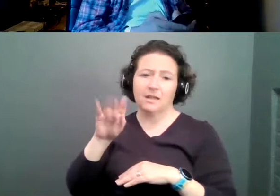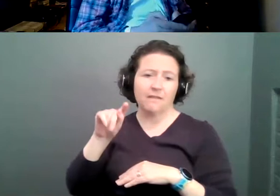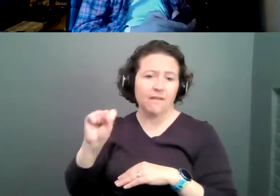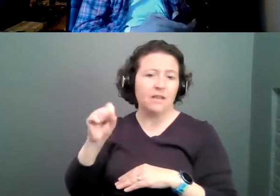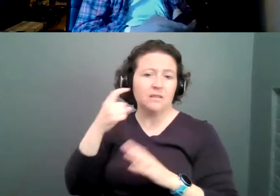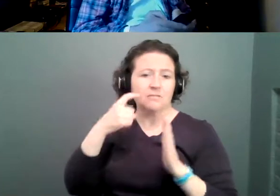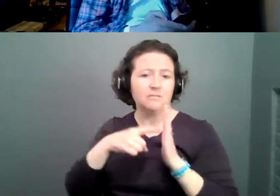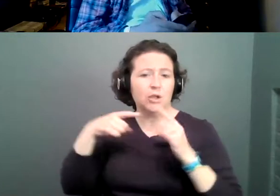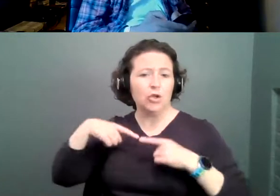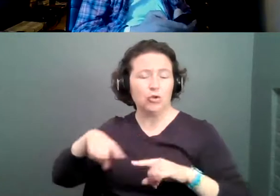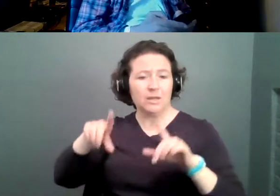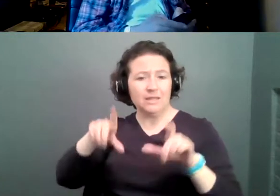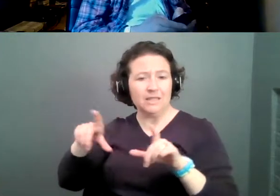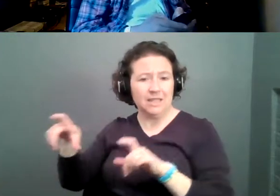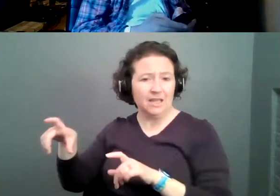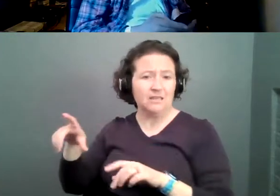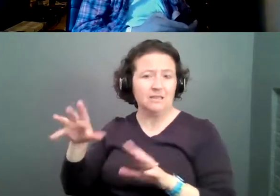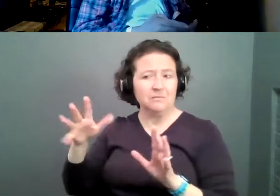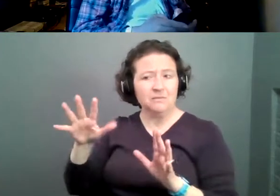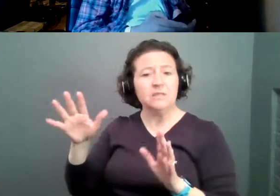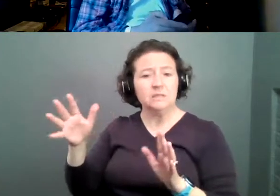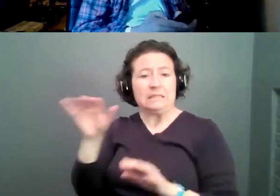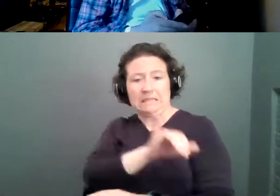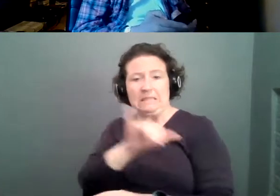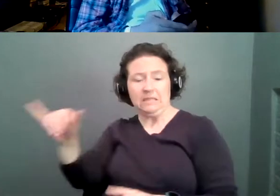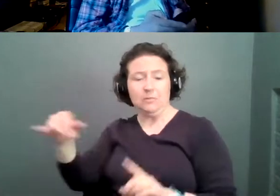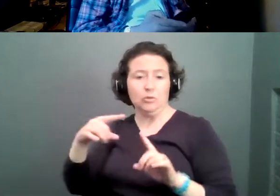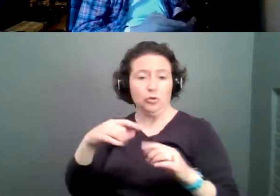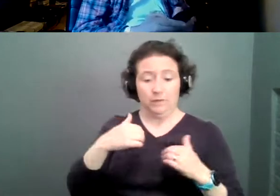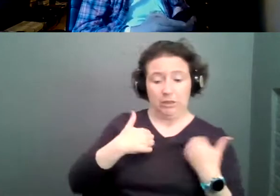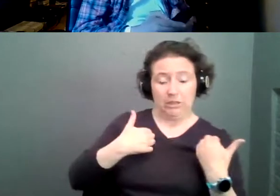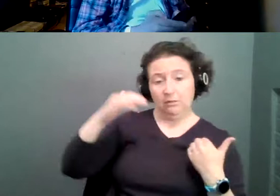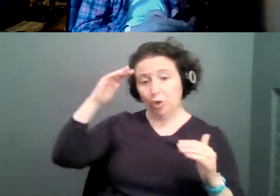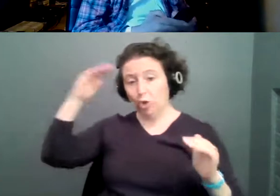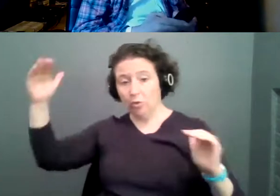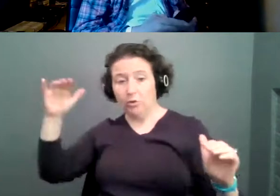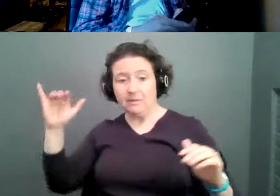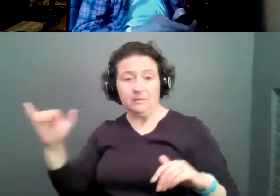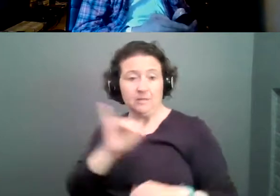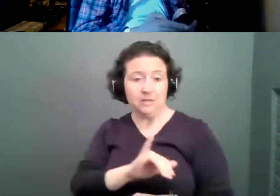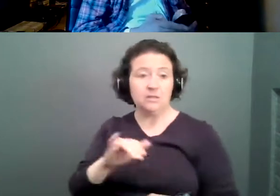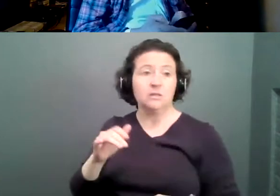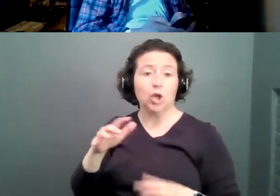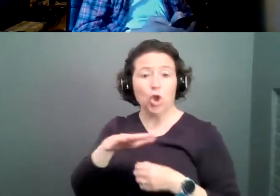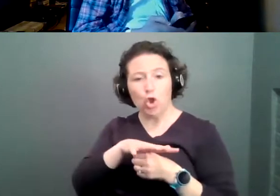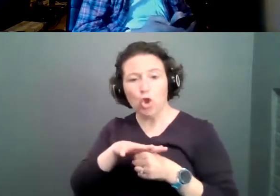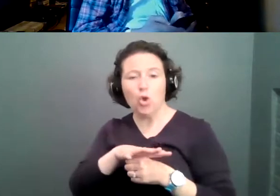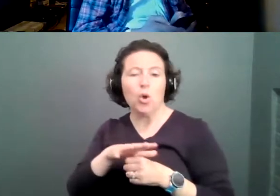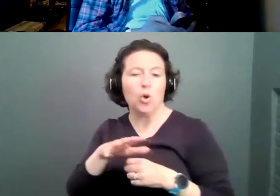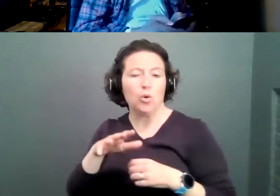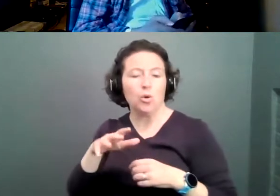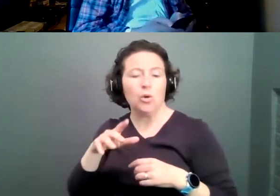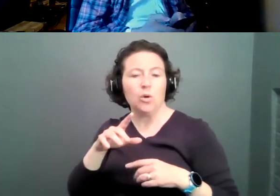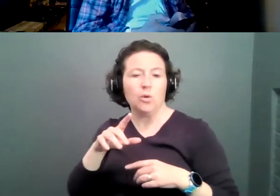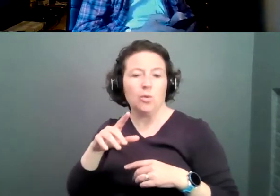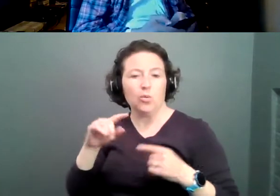12 to 15-year-olds have been found to be very similar to what we have seen in the adults. There have been local reactions were